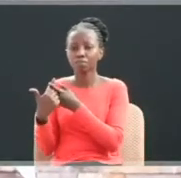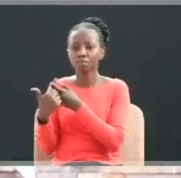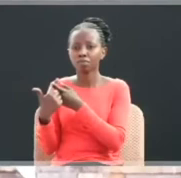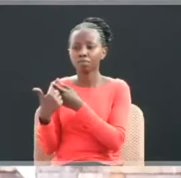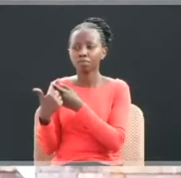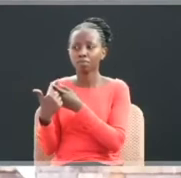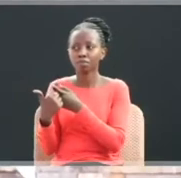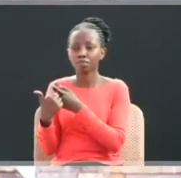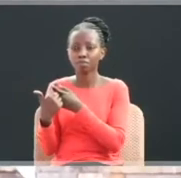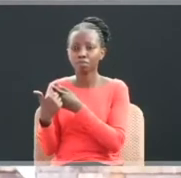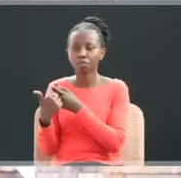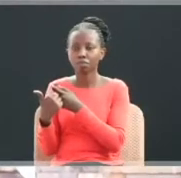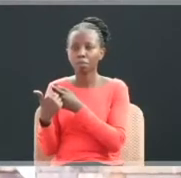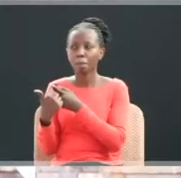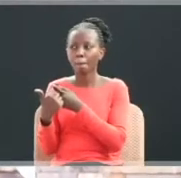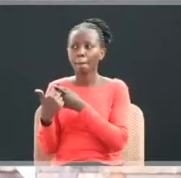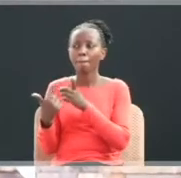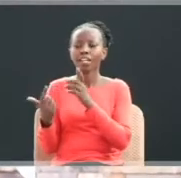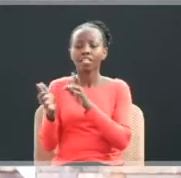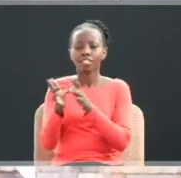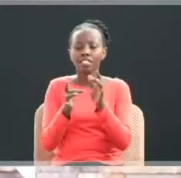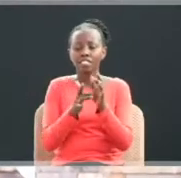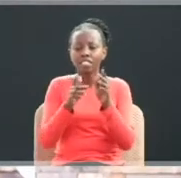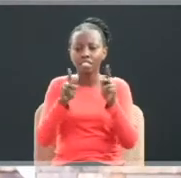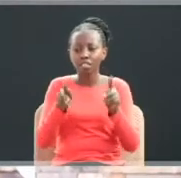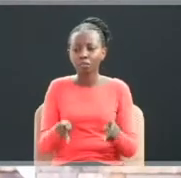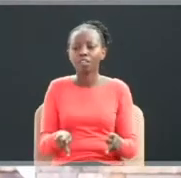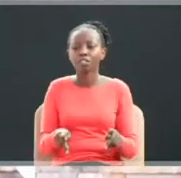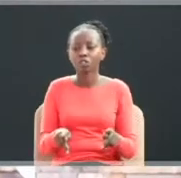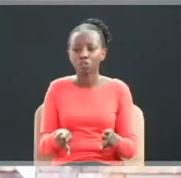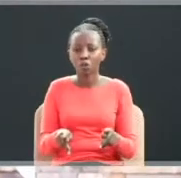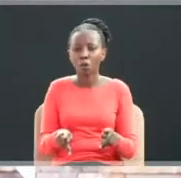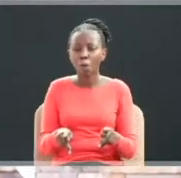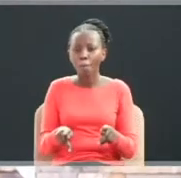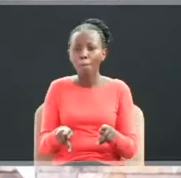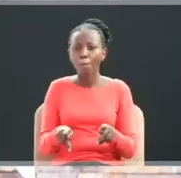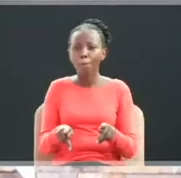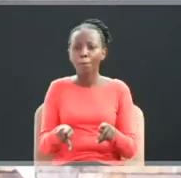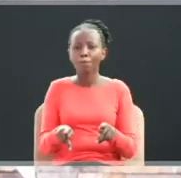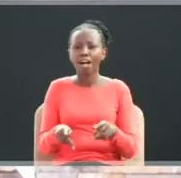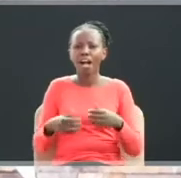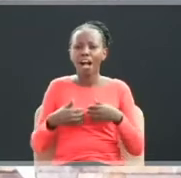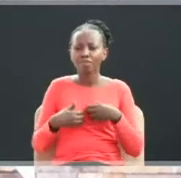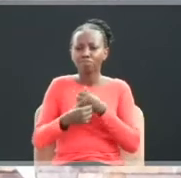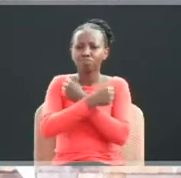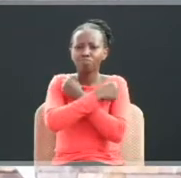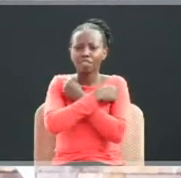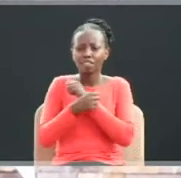A mature Christian will not only be driven by continued watch for the Lord's return, but consuming passion for